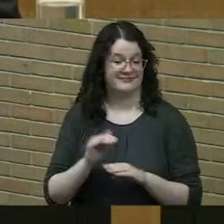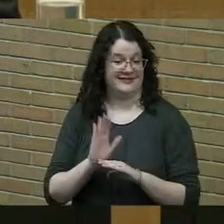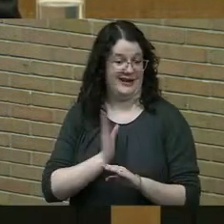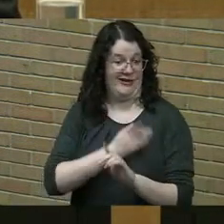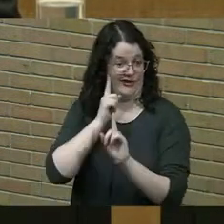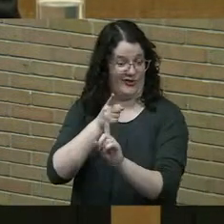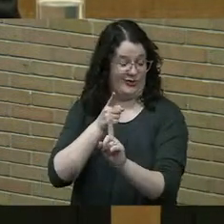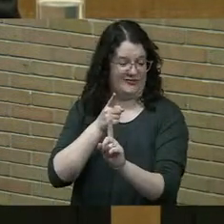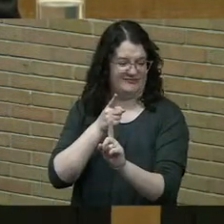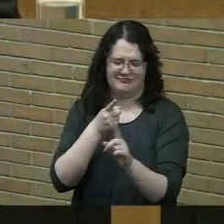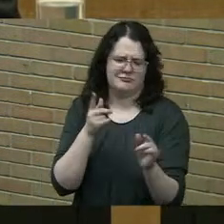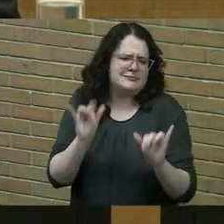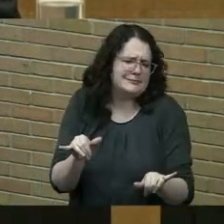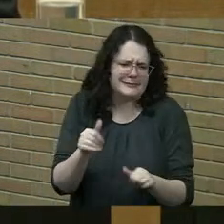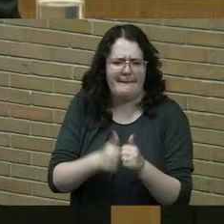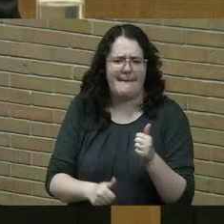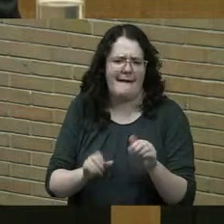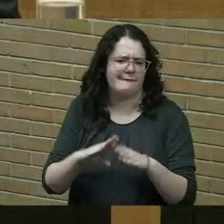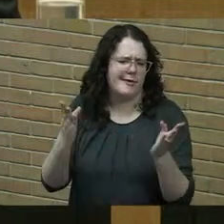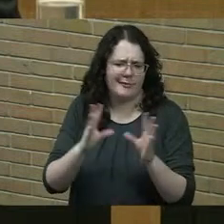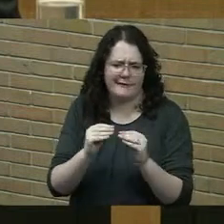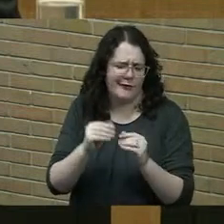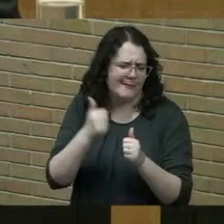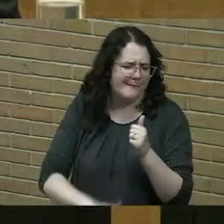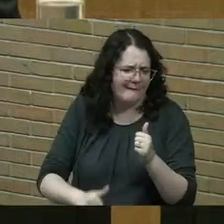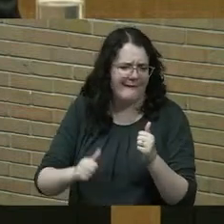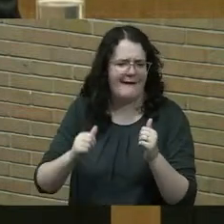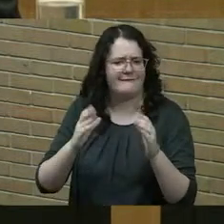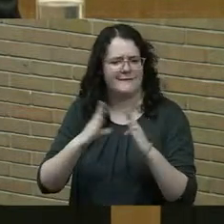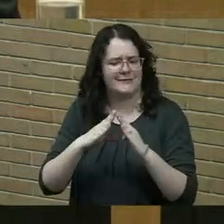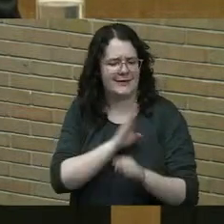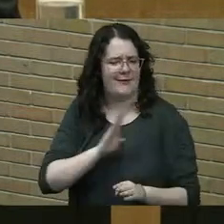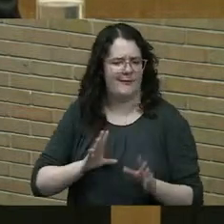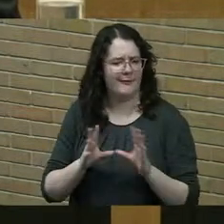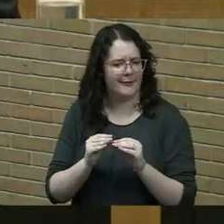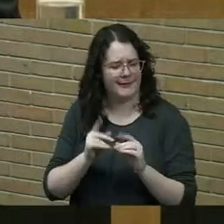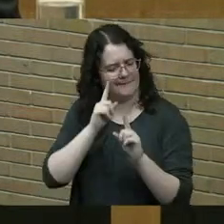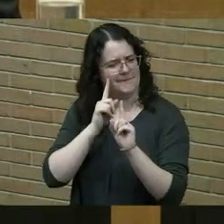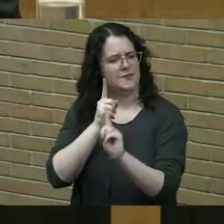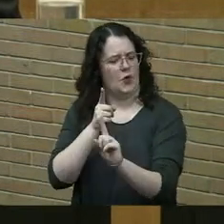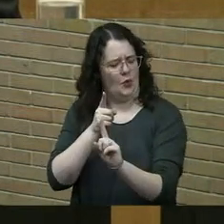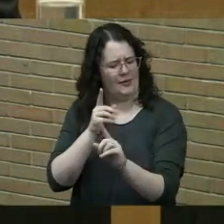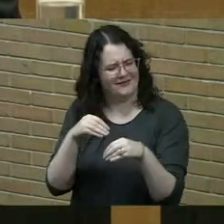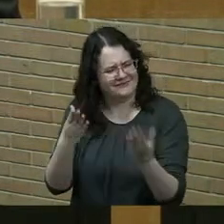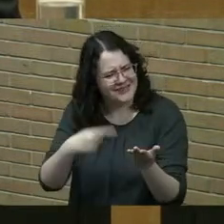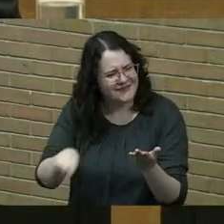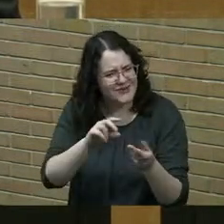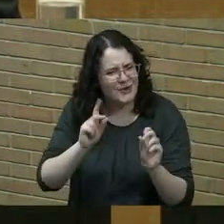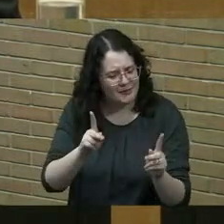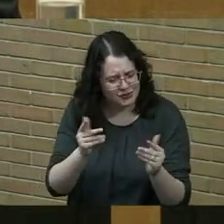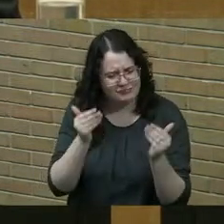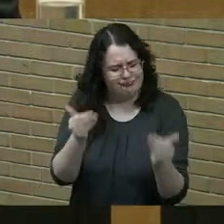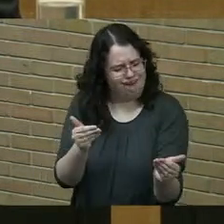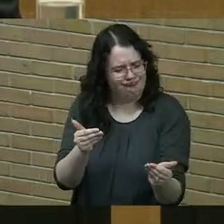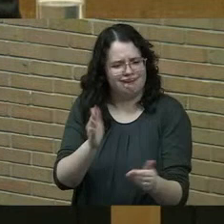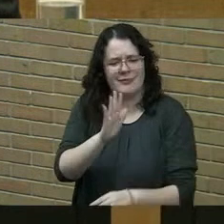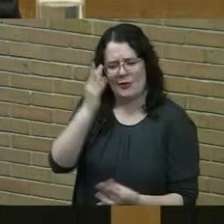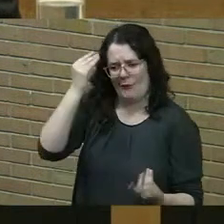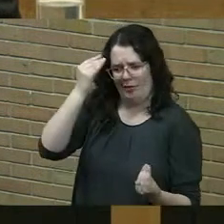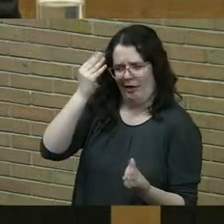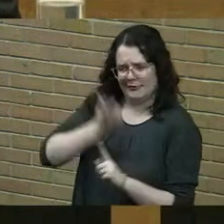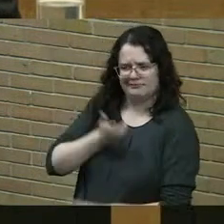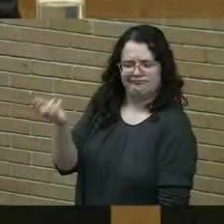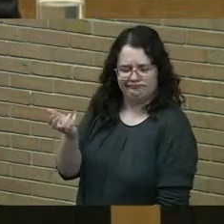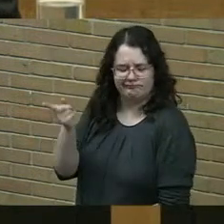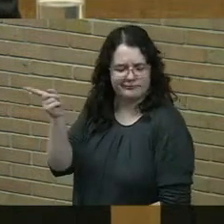during the open forum that we hold at every town board meeting is to give you the opportunity to share your thoughts with the board and for us to